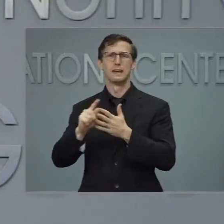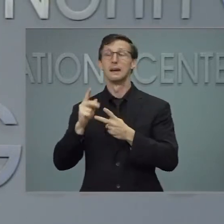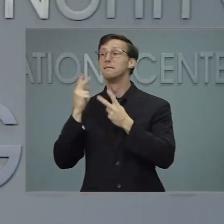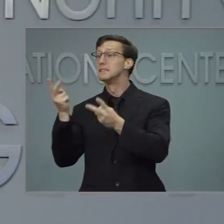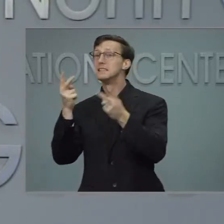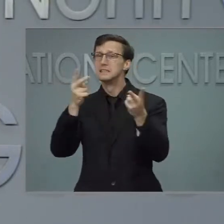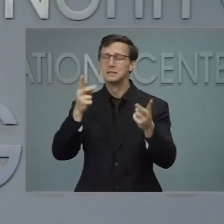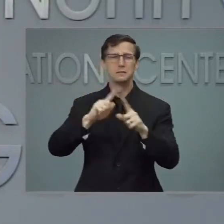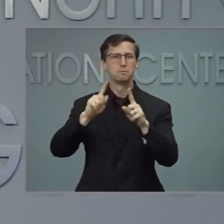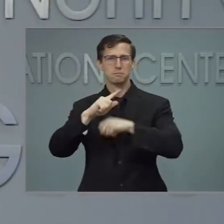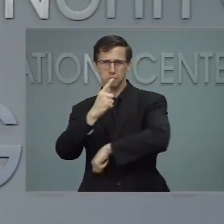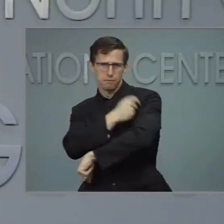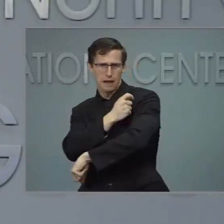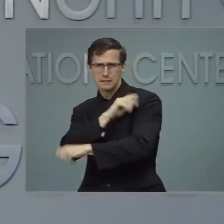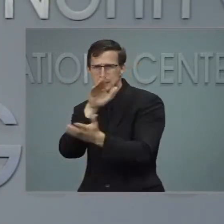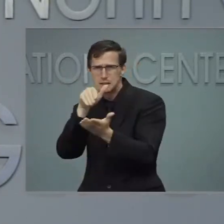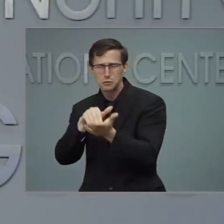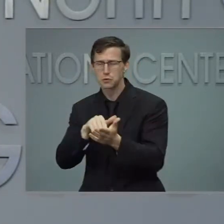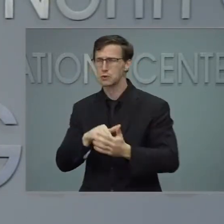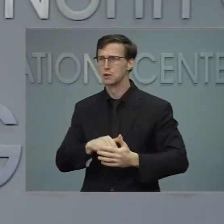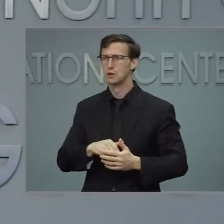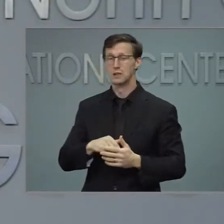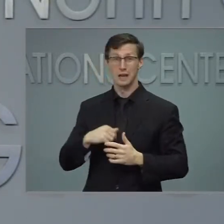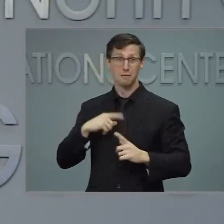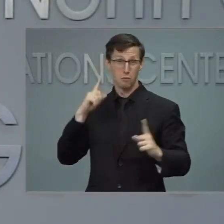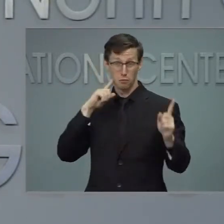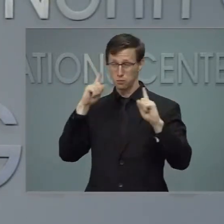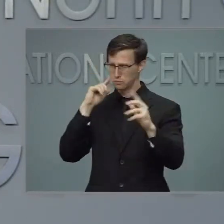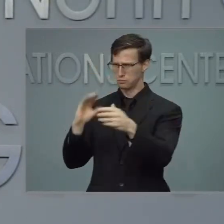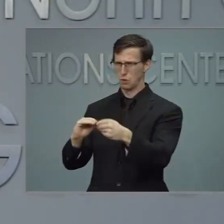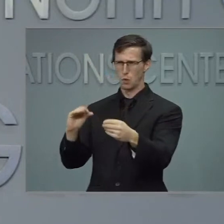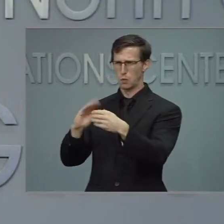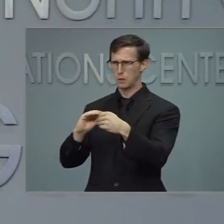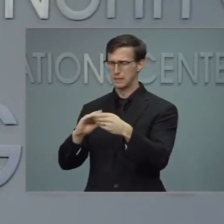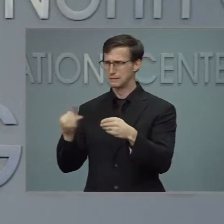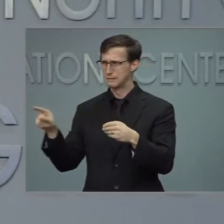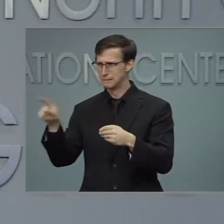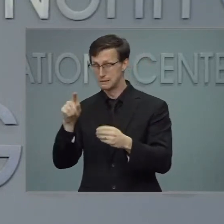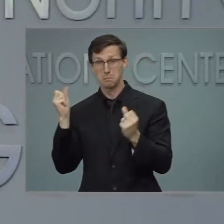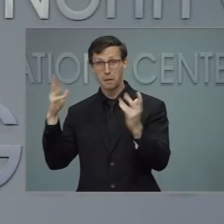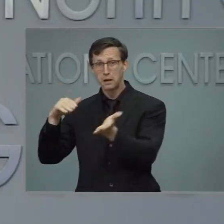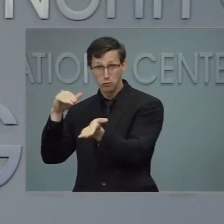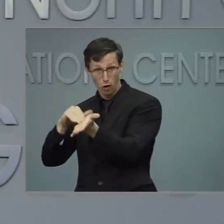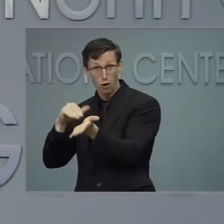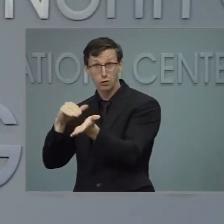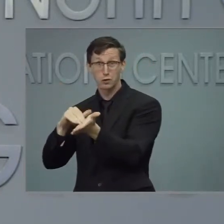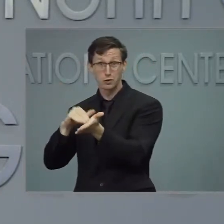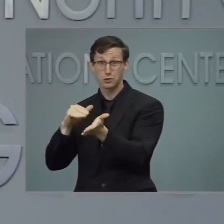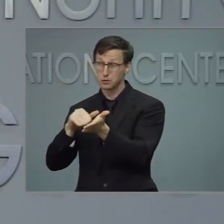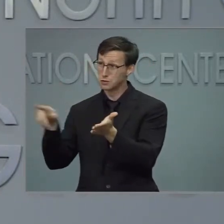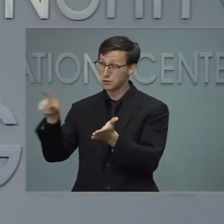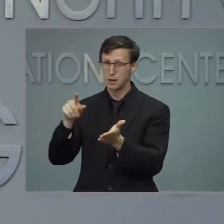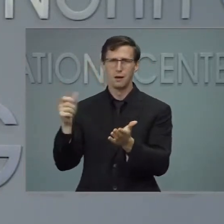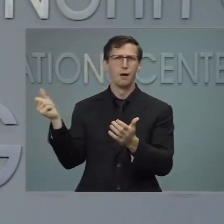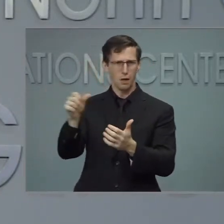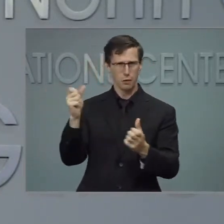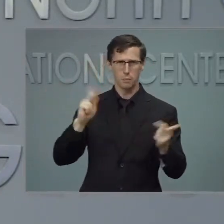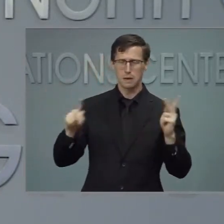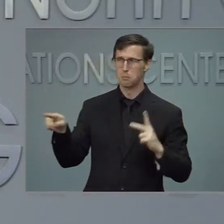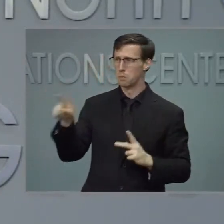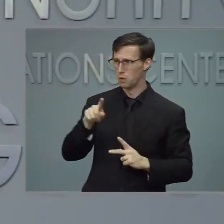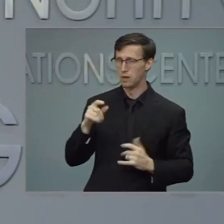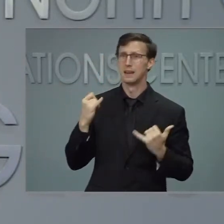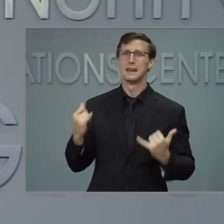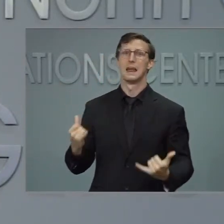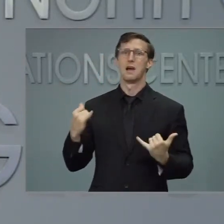people, both hearing stories from doctors, but also talking to them myself. And many people are